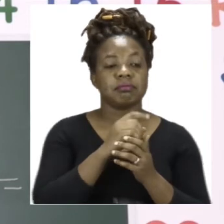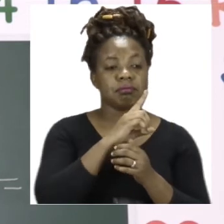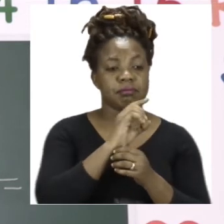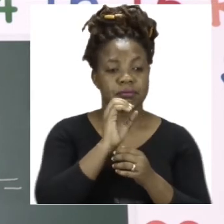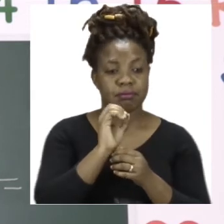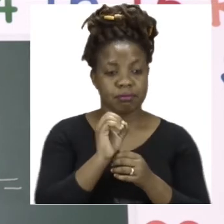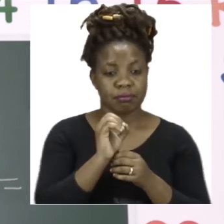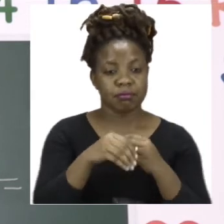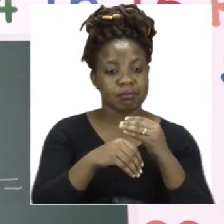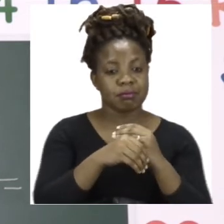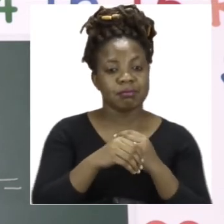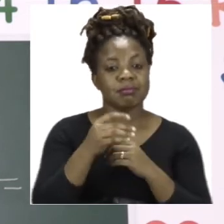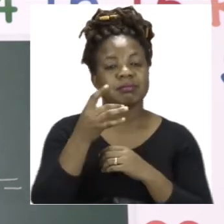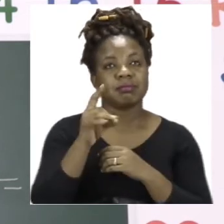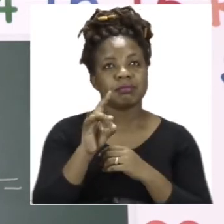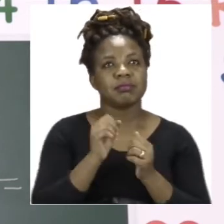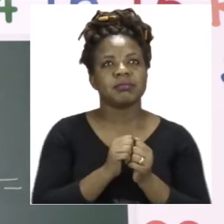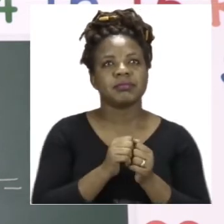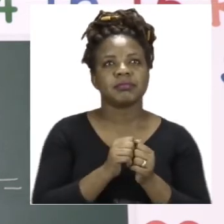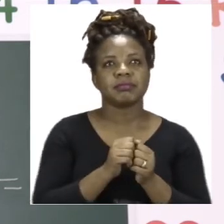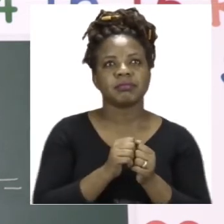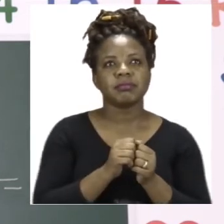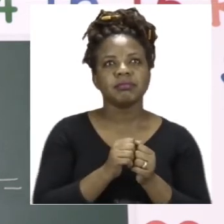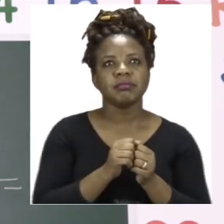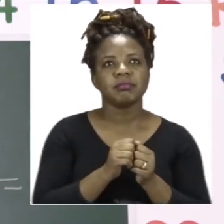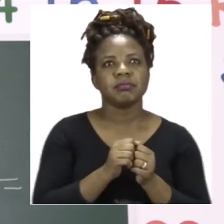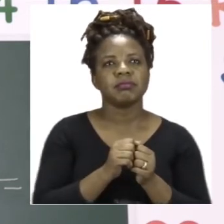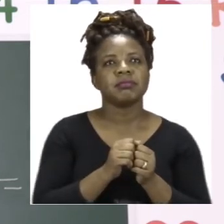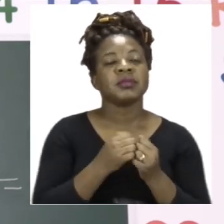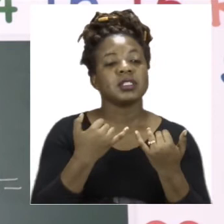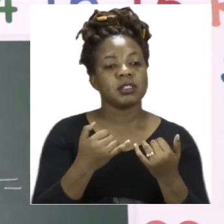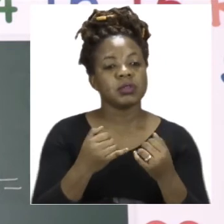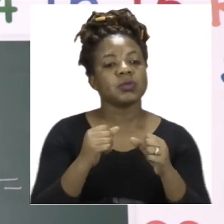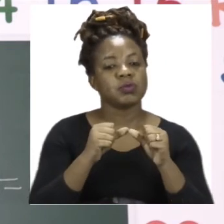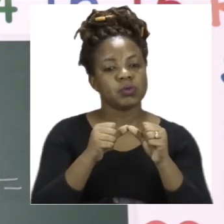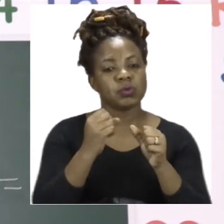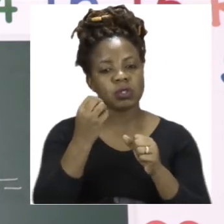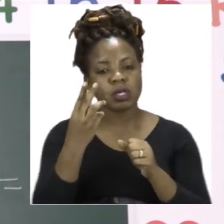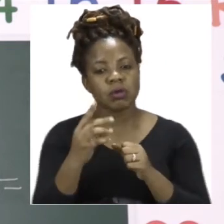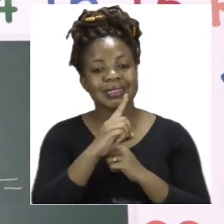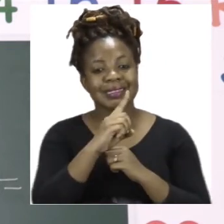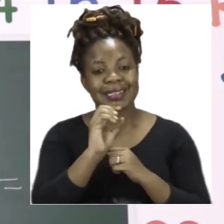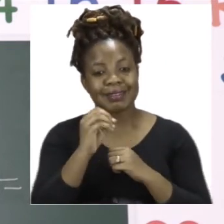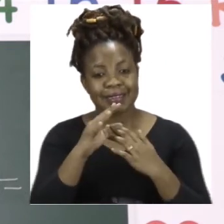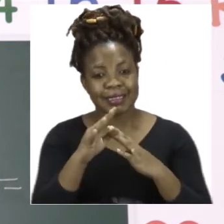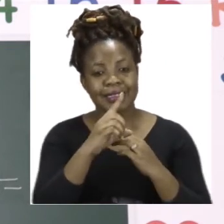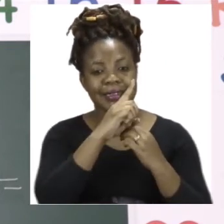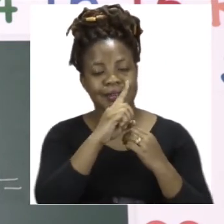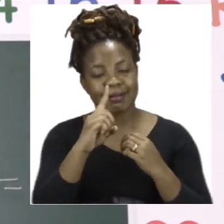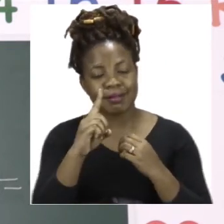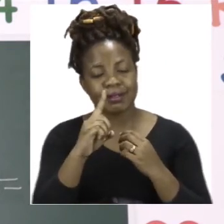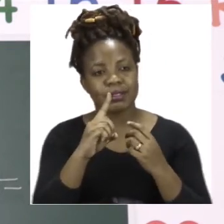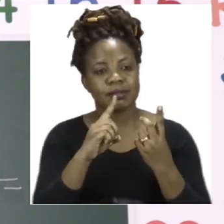going to find our 8. And then after that, we're going to count on from 10. So we are going to say